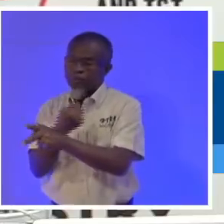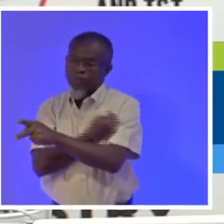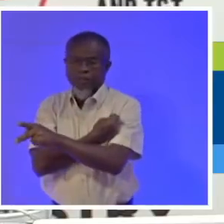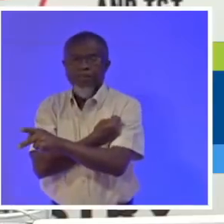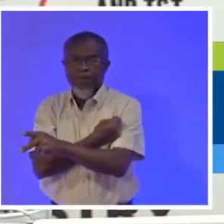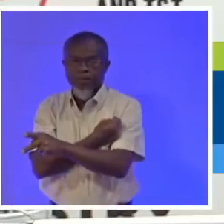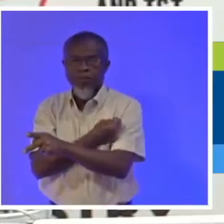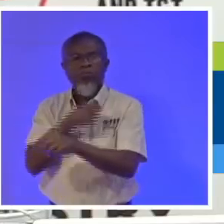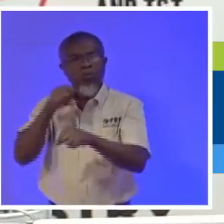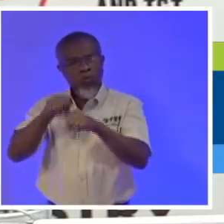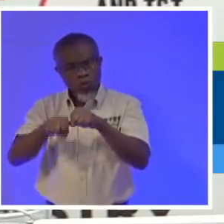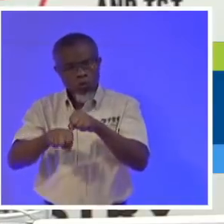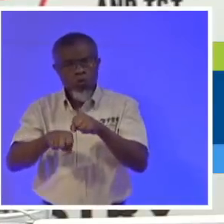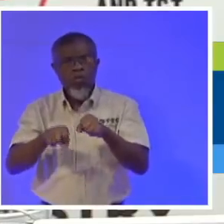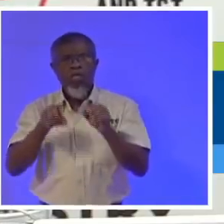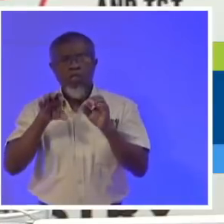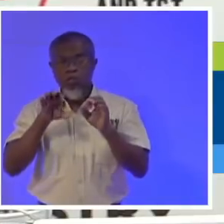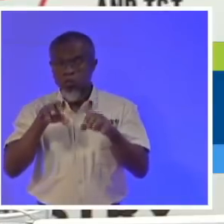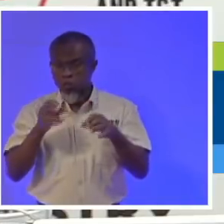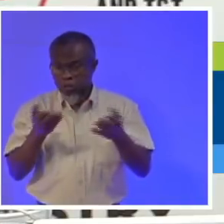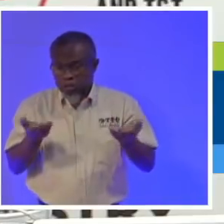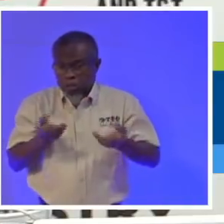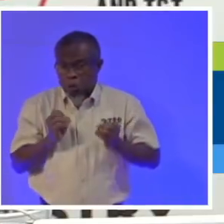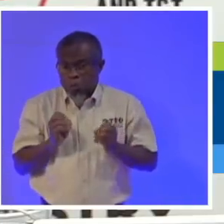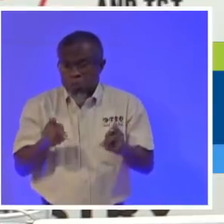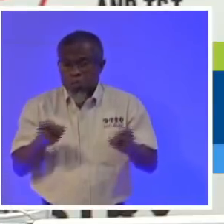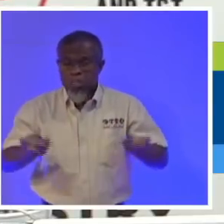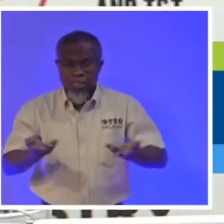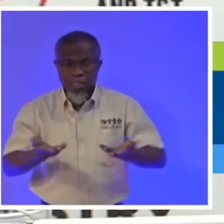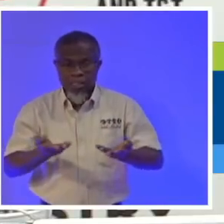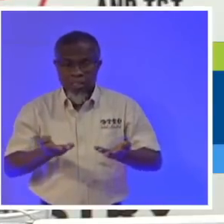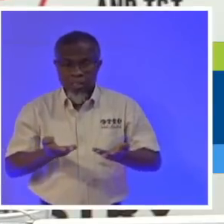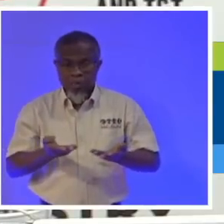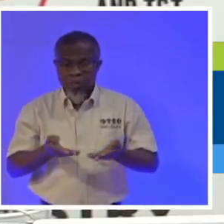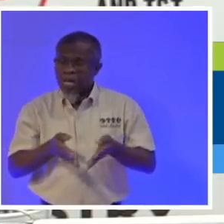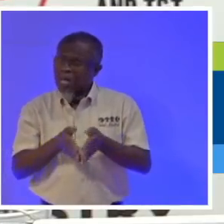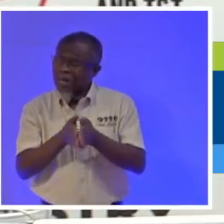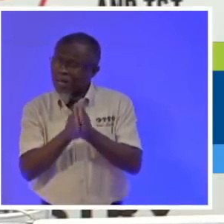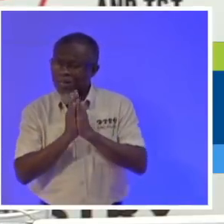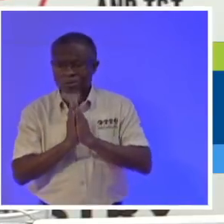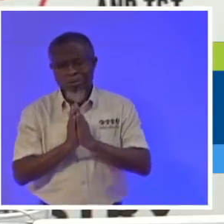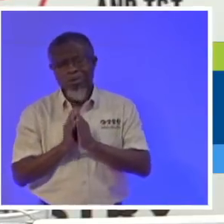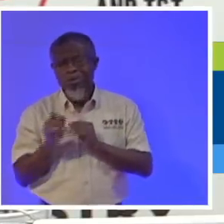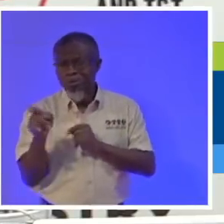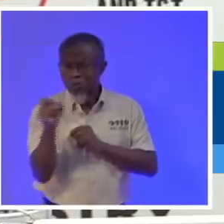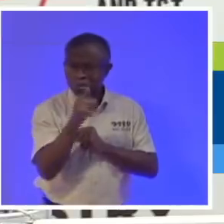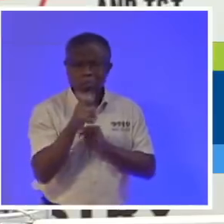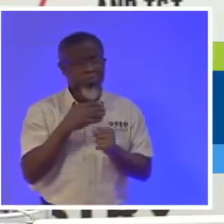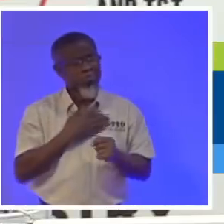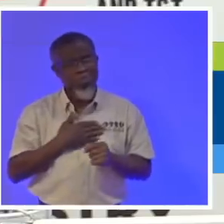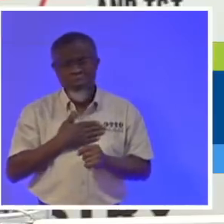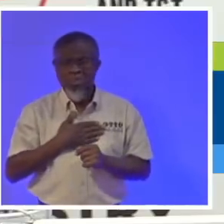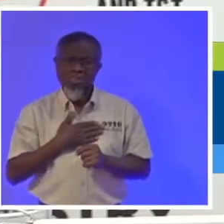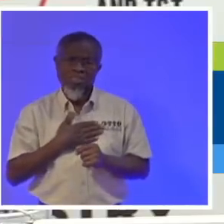Alicia, to respectfully ask that we all reframe, R-E-F-R-A-M-E,